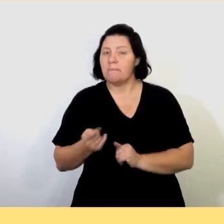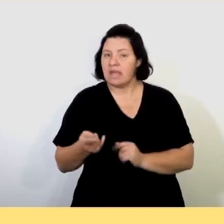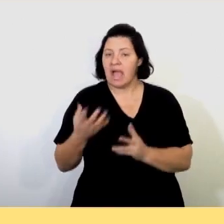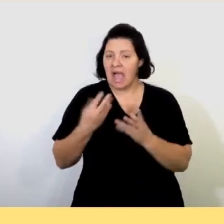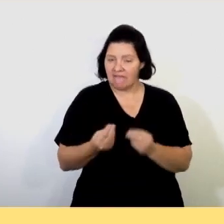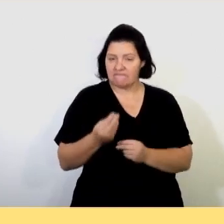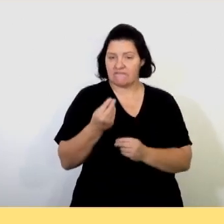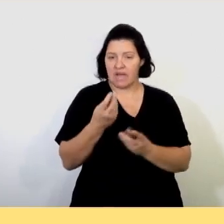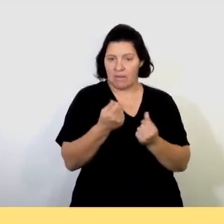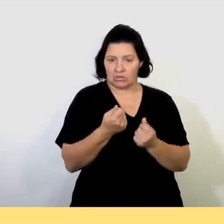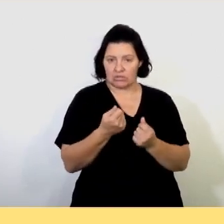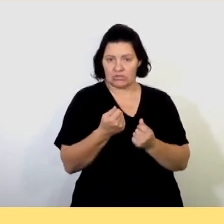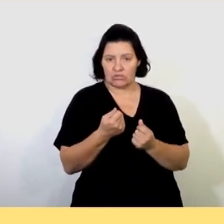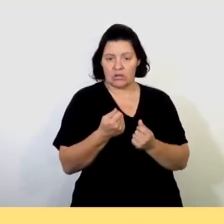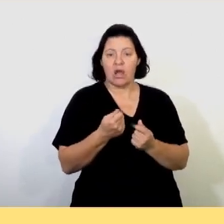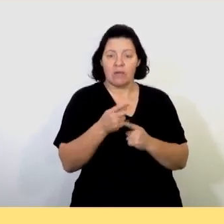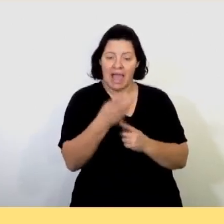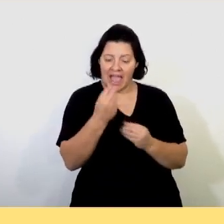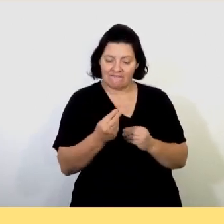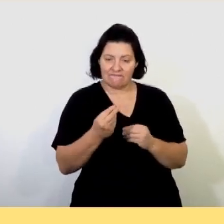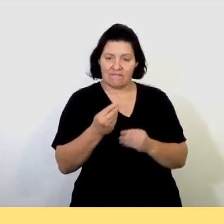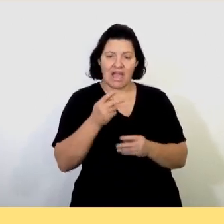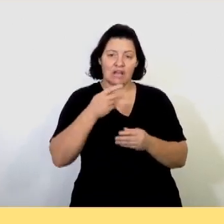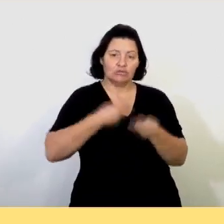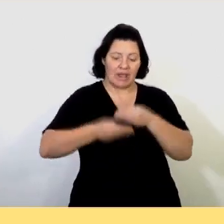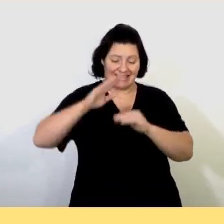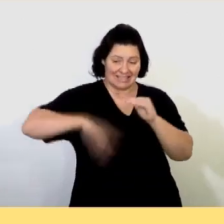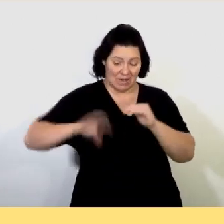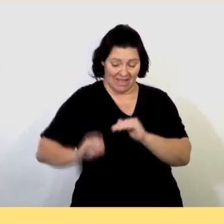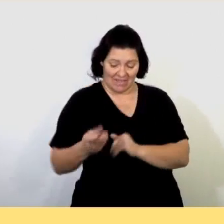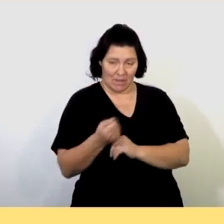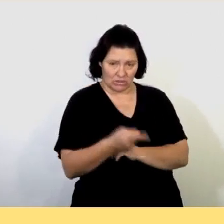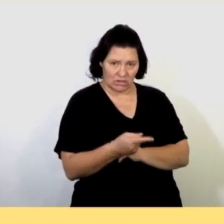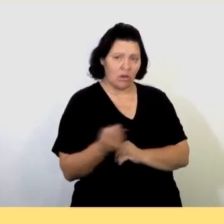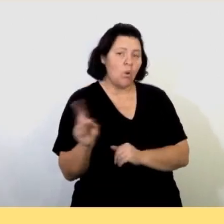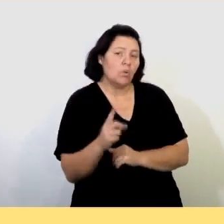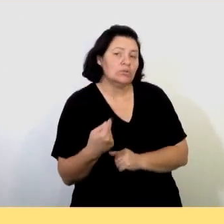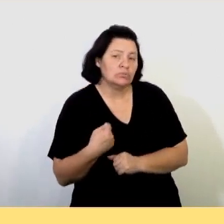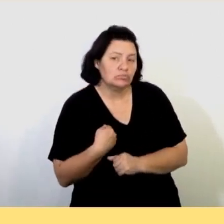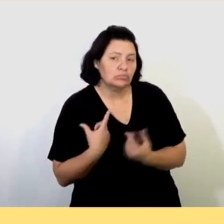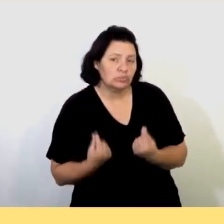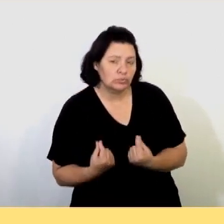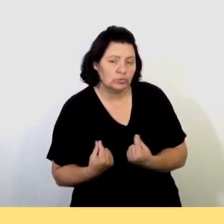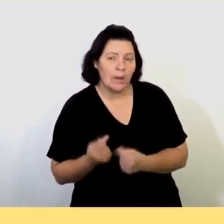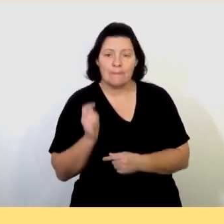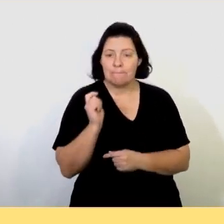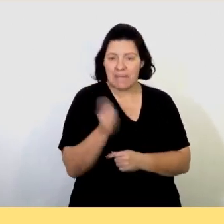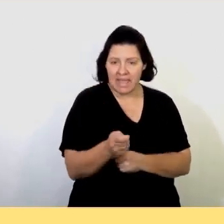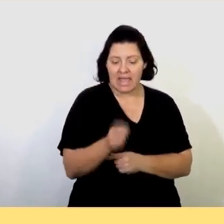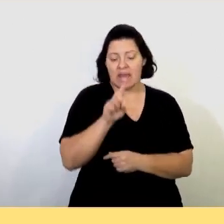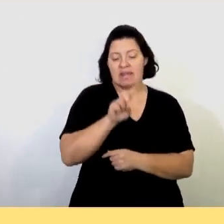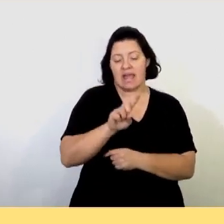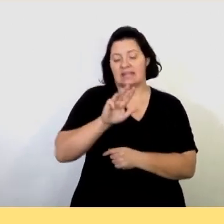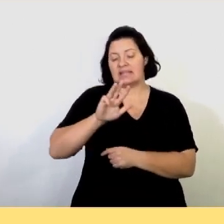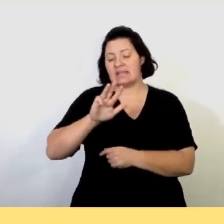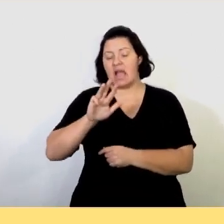So once you have an amount that is subject to trade discount, remember, what we are going to pay is